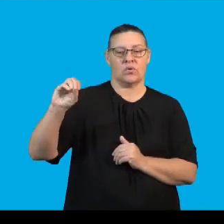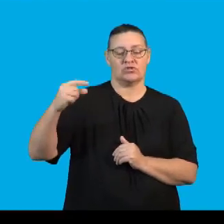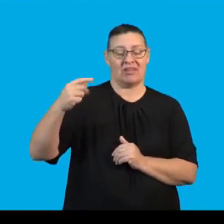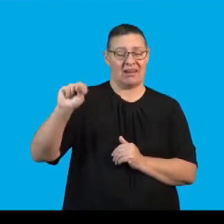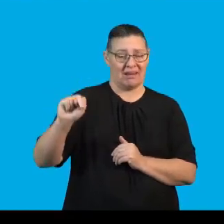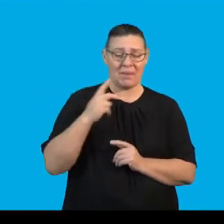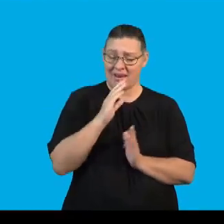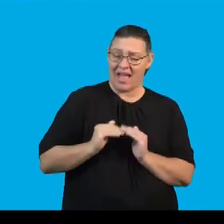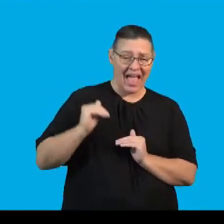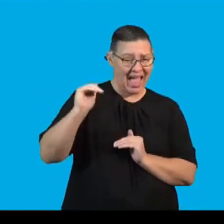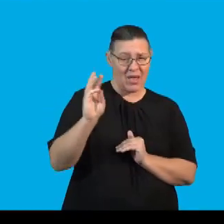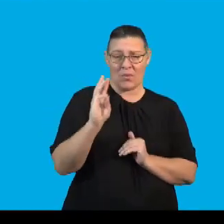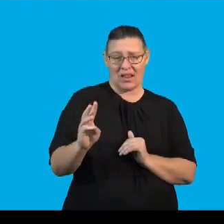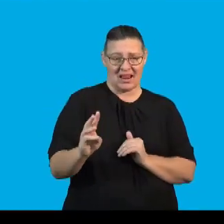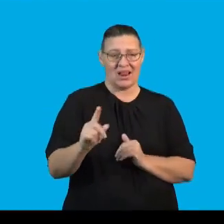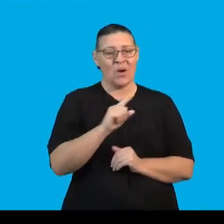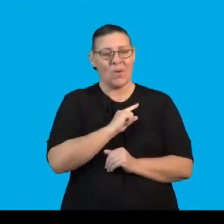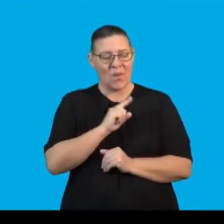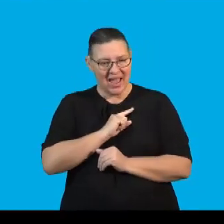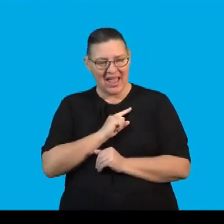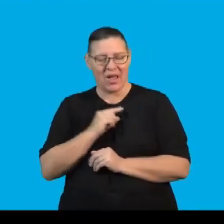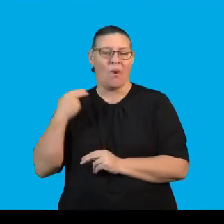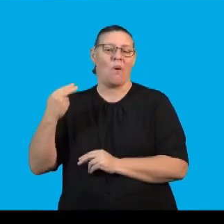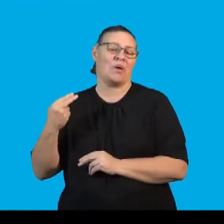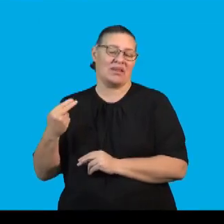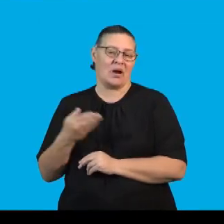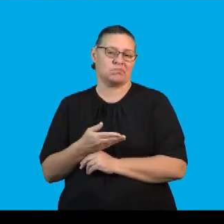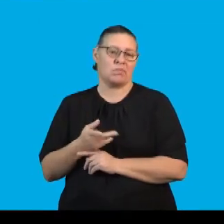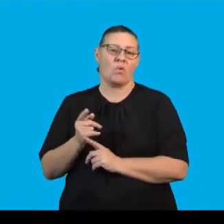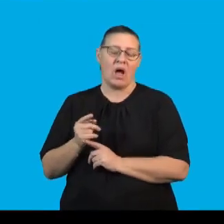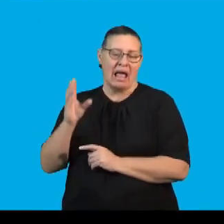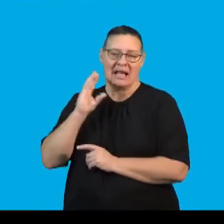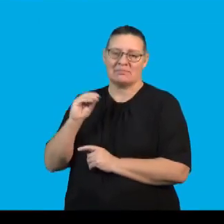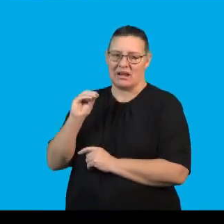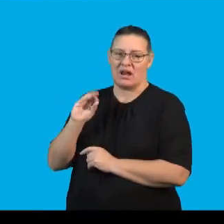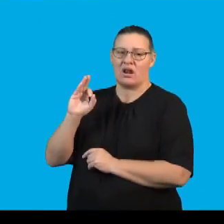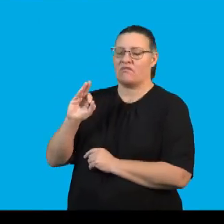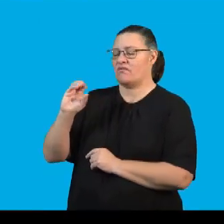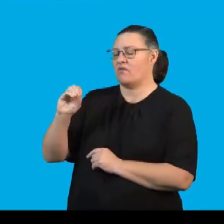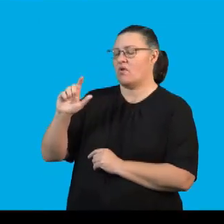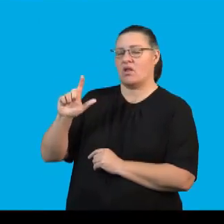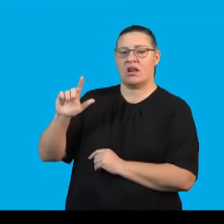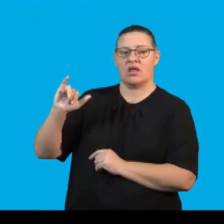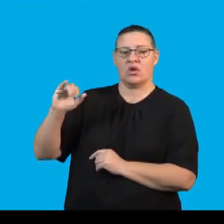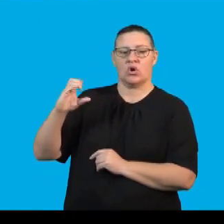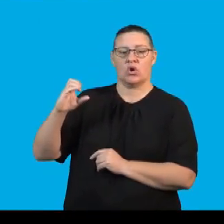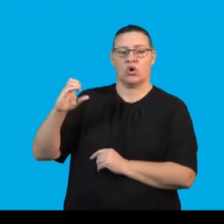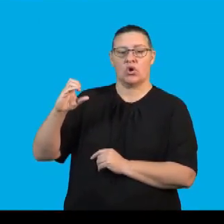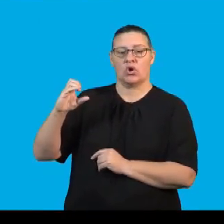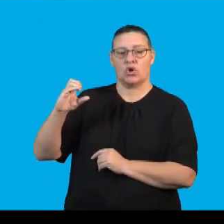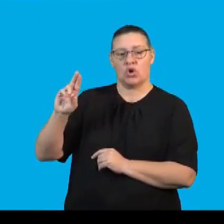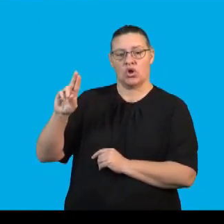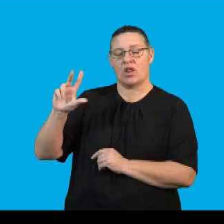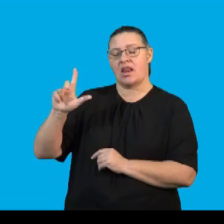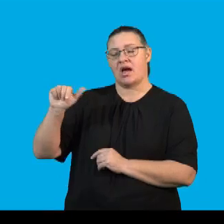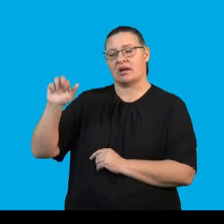Estrogen. Estrogen will be high as a hormone when a woman experiences follicular